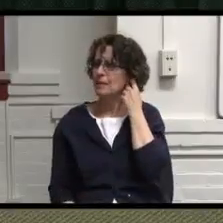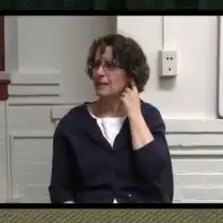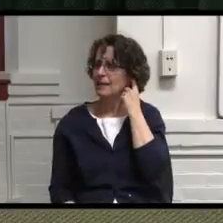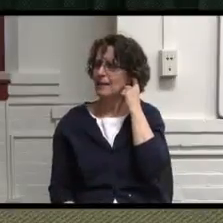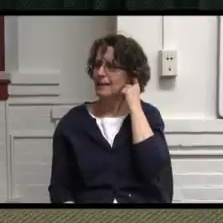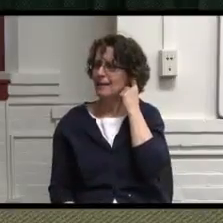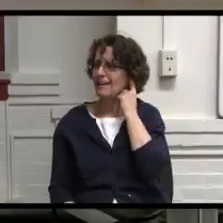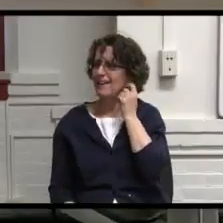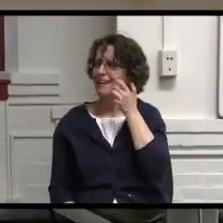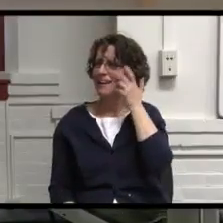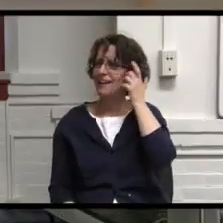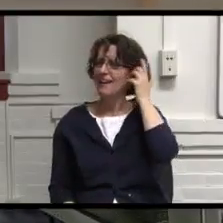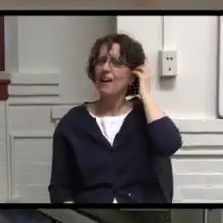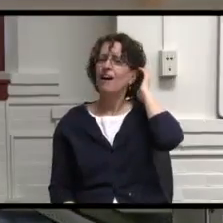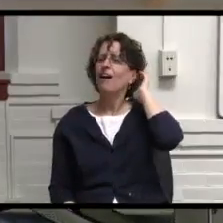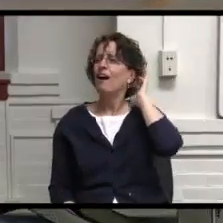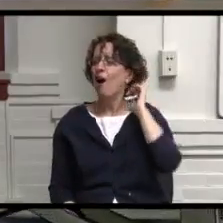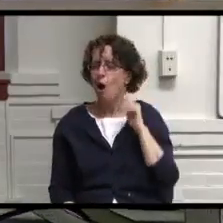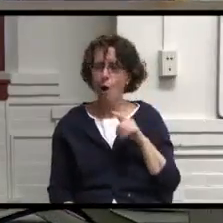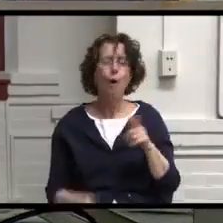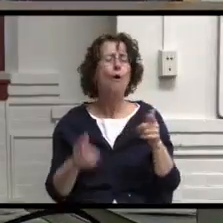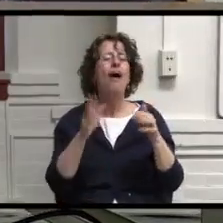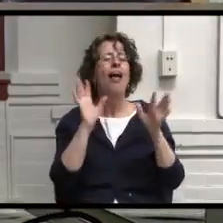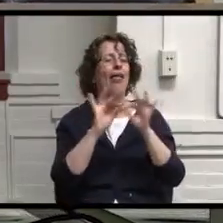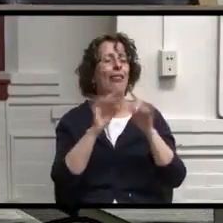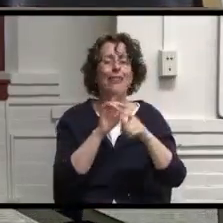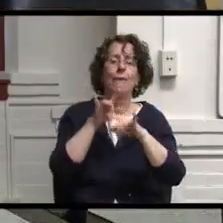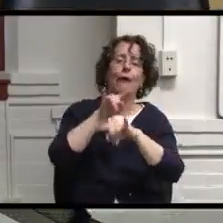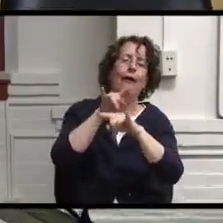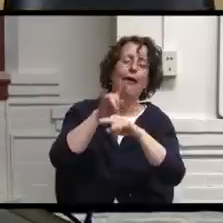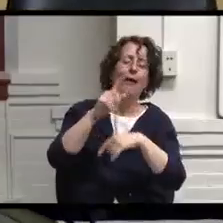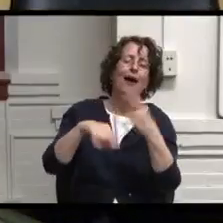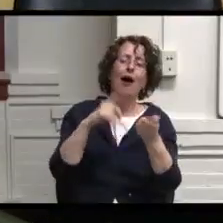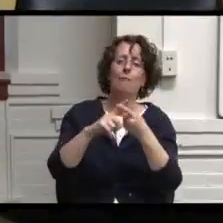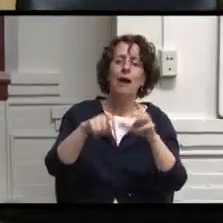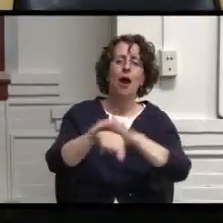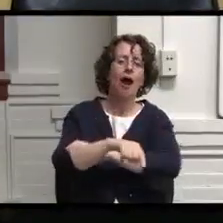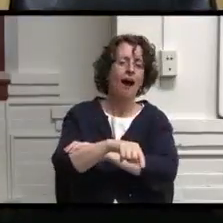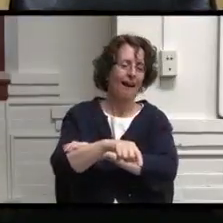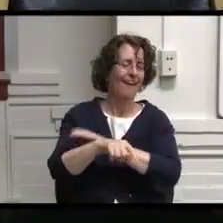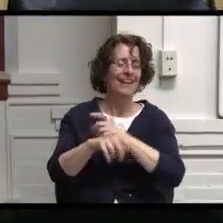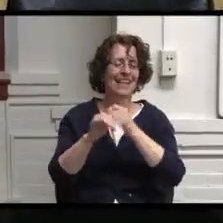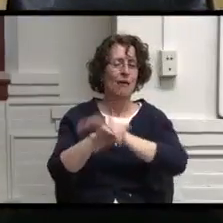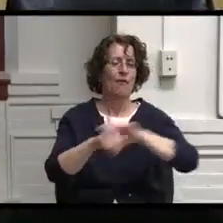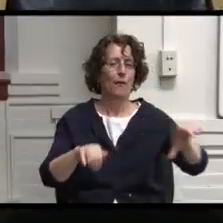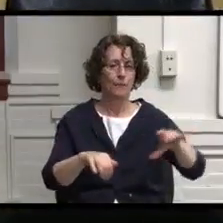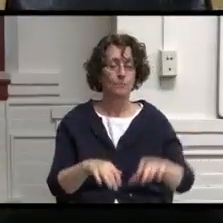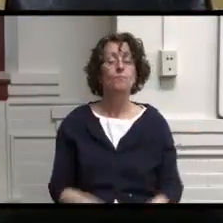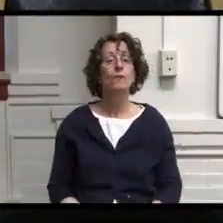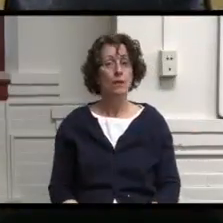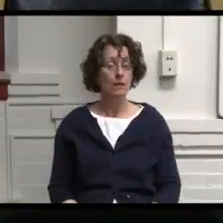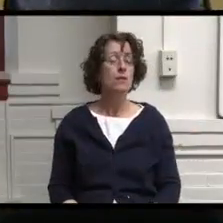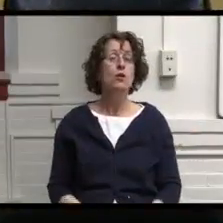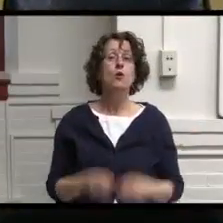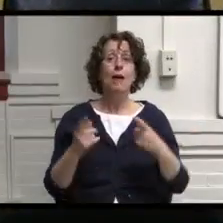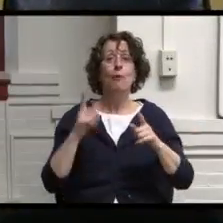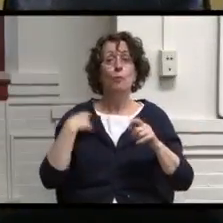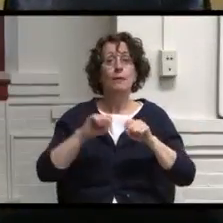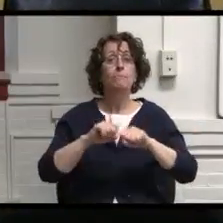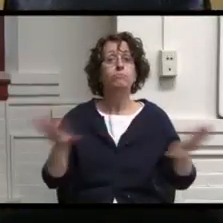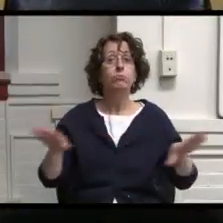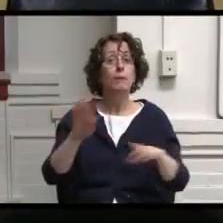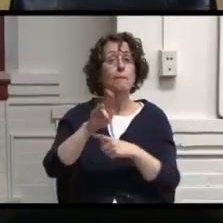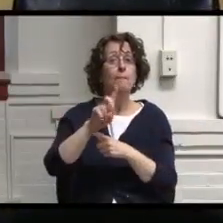Carol Lott, Recreation Parks Director. We put out to bid Phase 2 of our